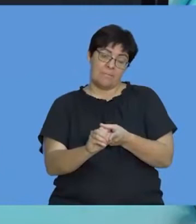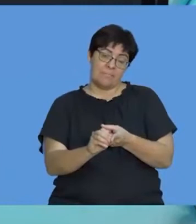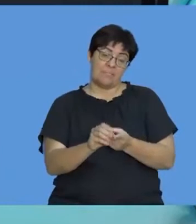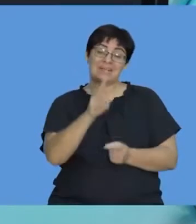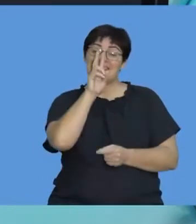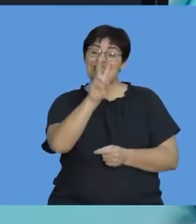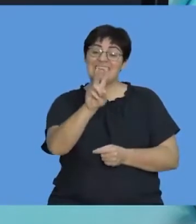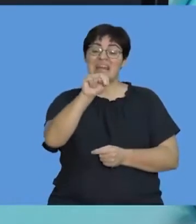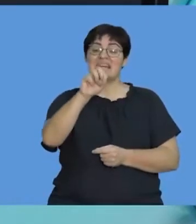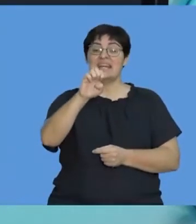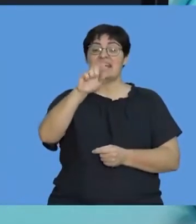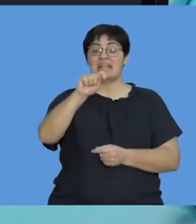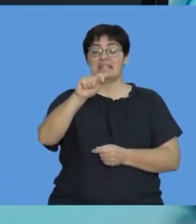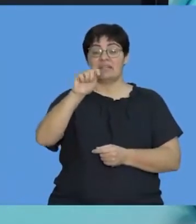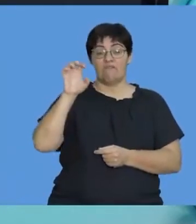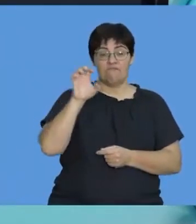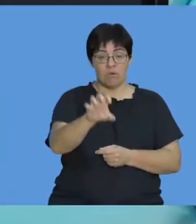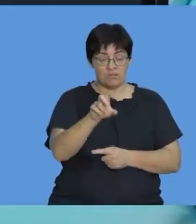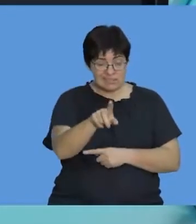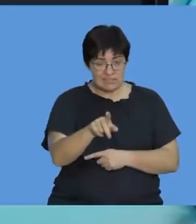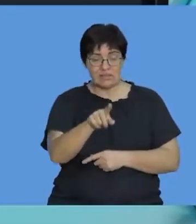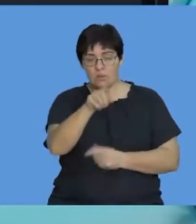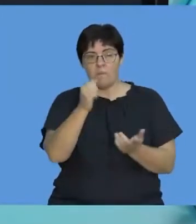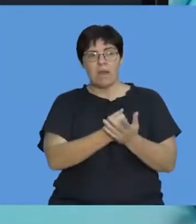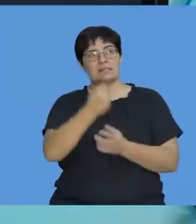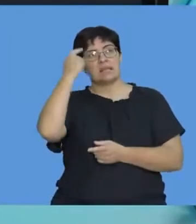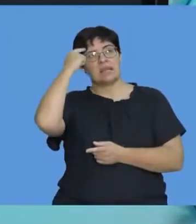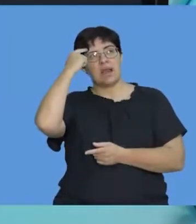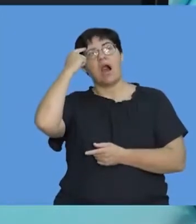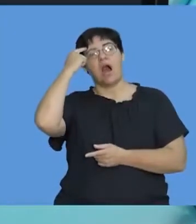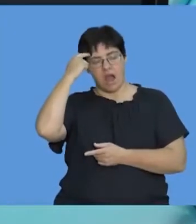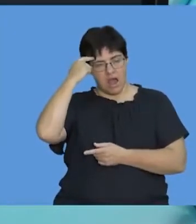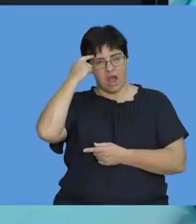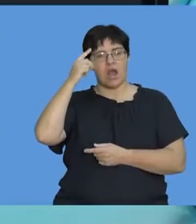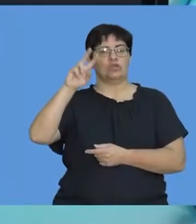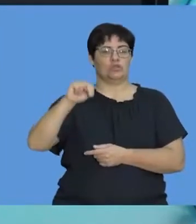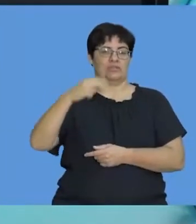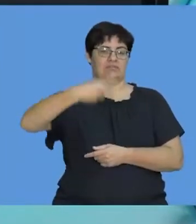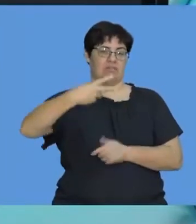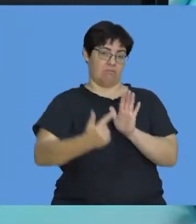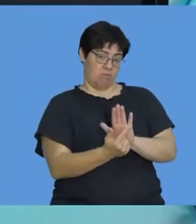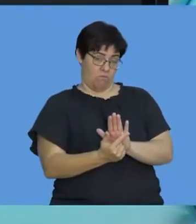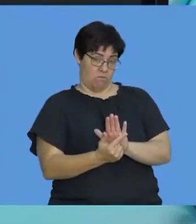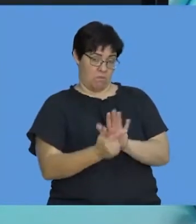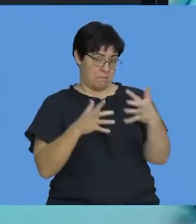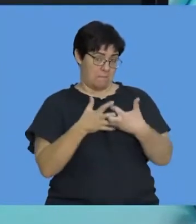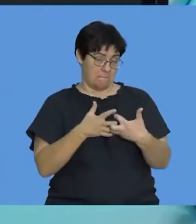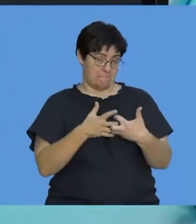we see the word net force, we must be thinking Newton's second law.